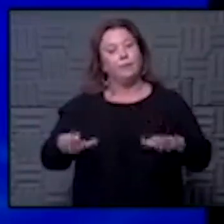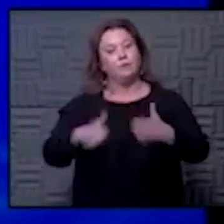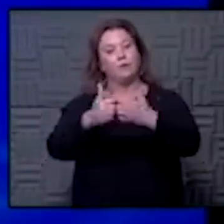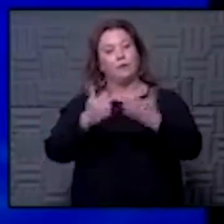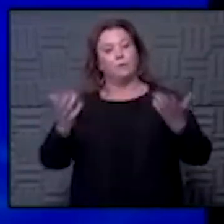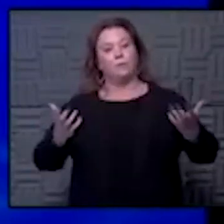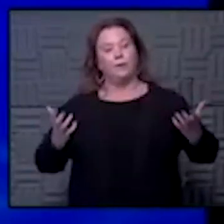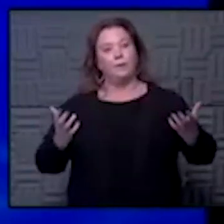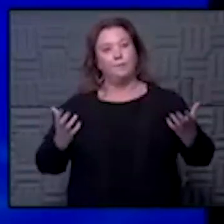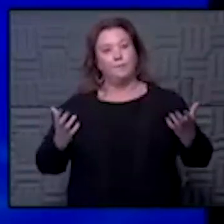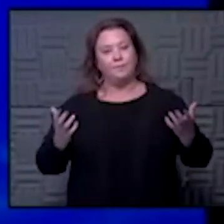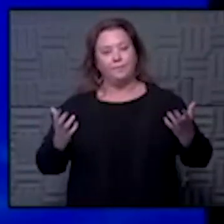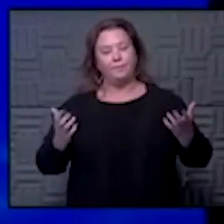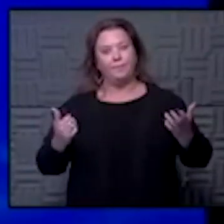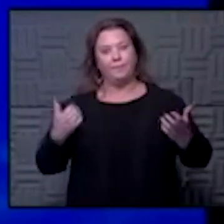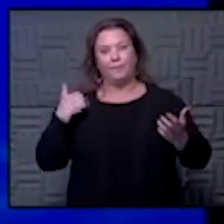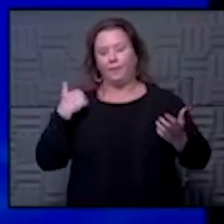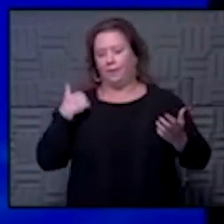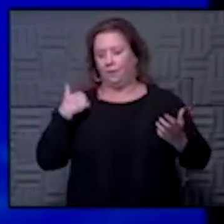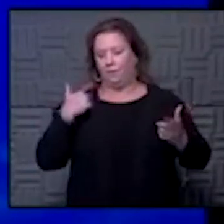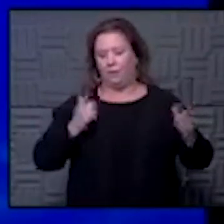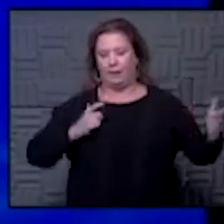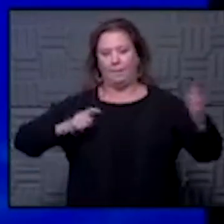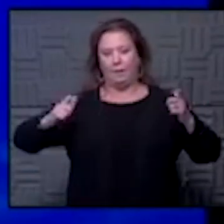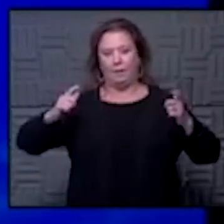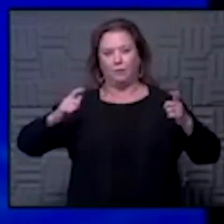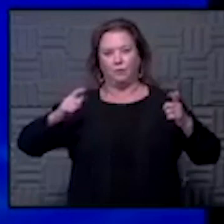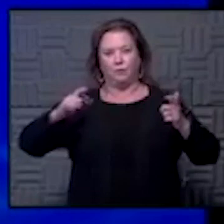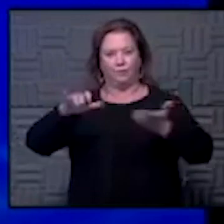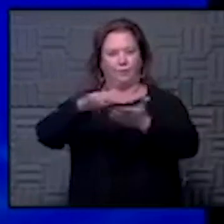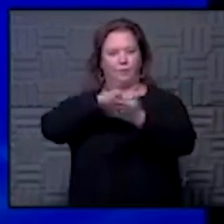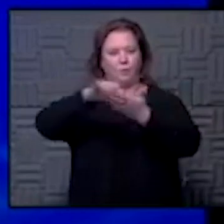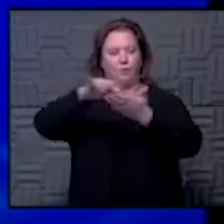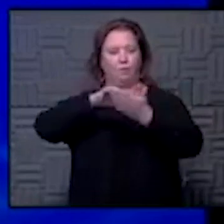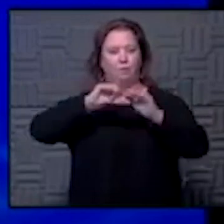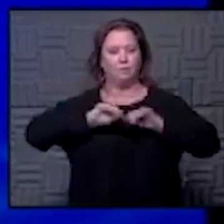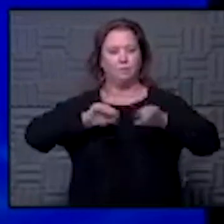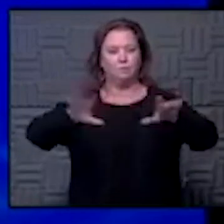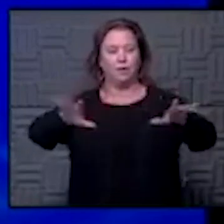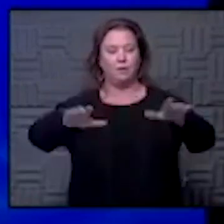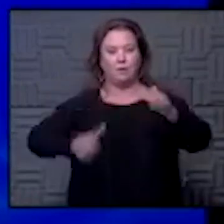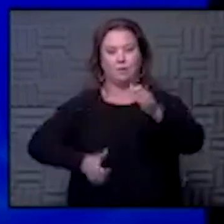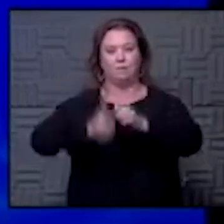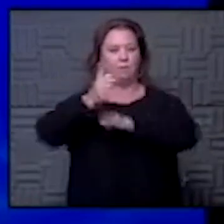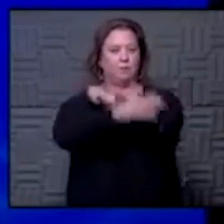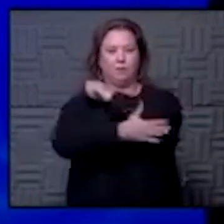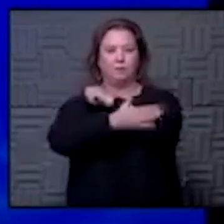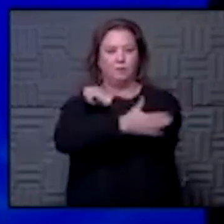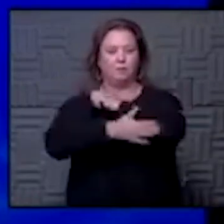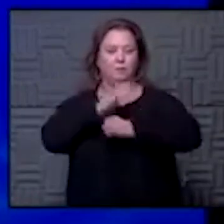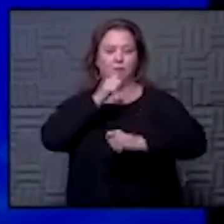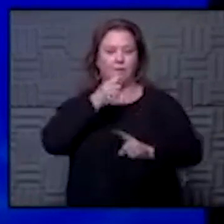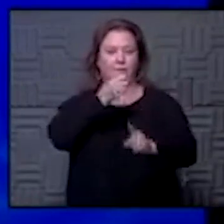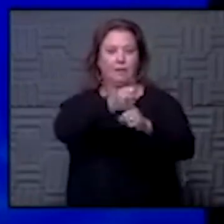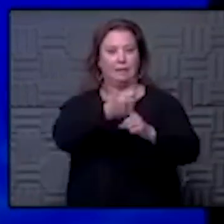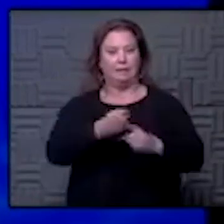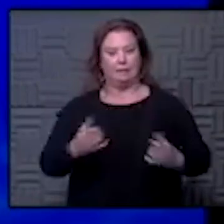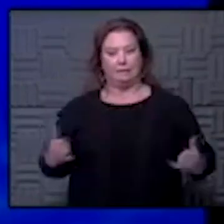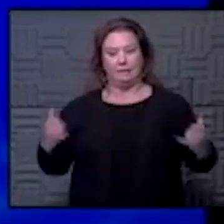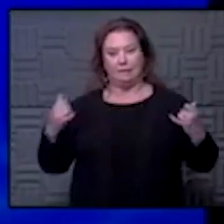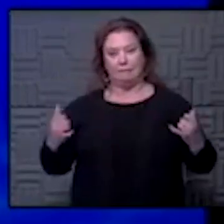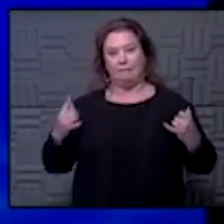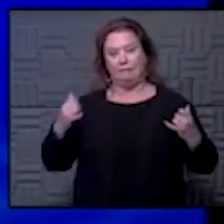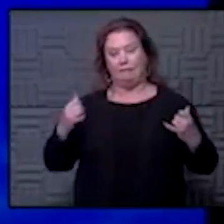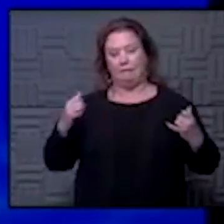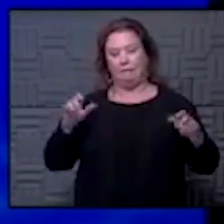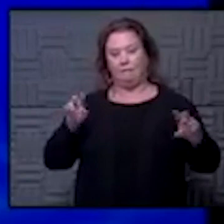last time when there was a major outbreak like in New York, most of the country was not affected. Today, if